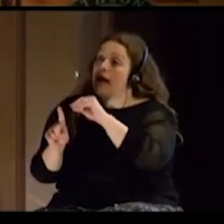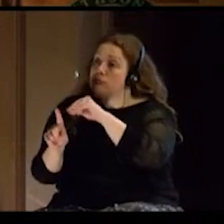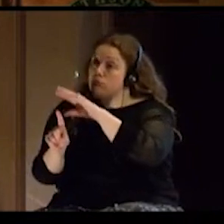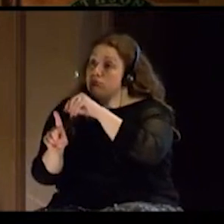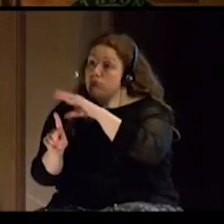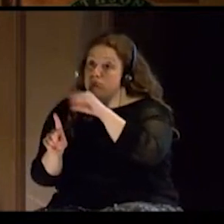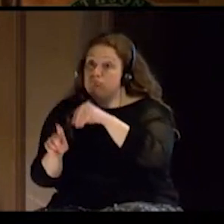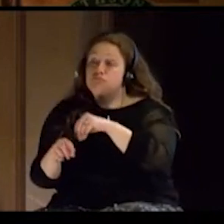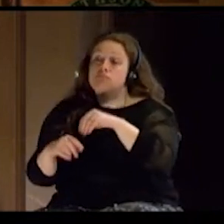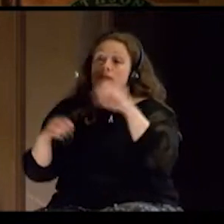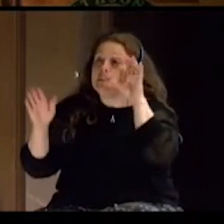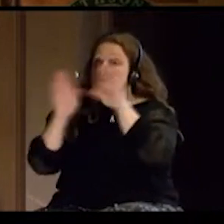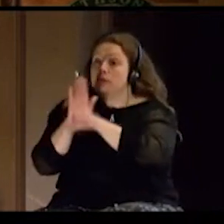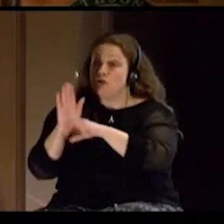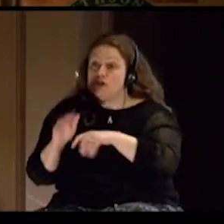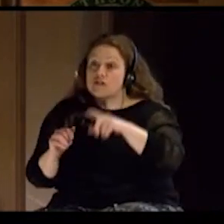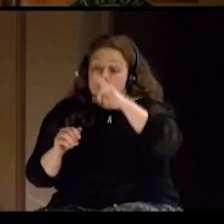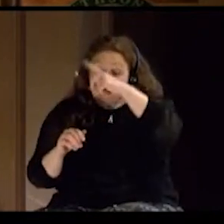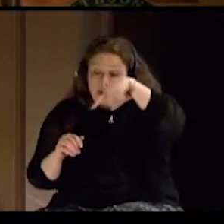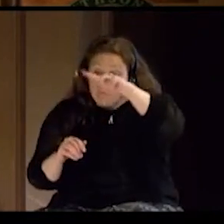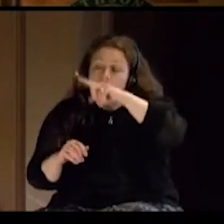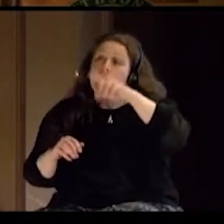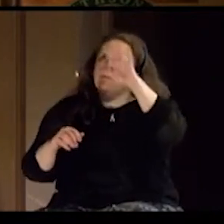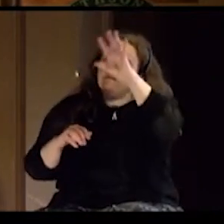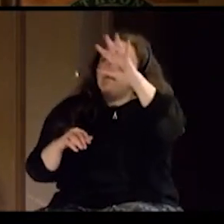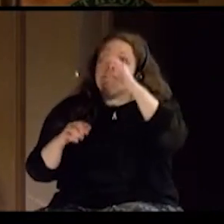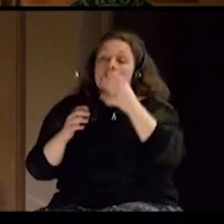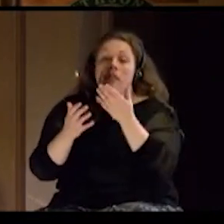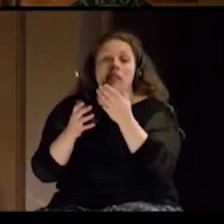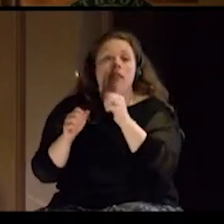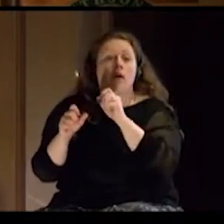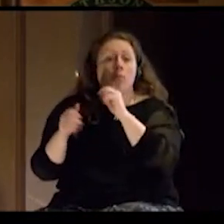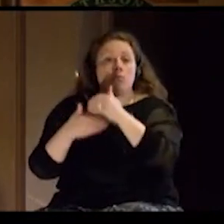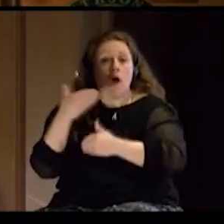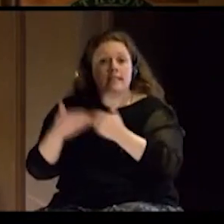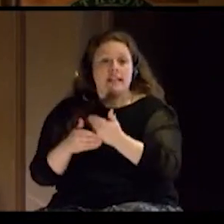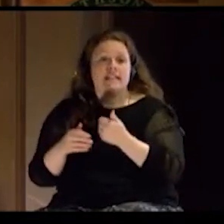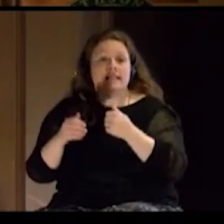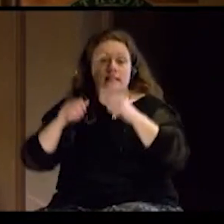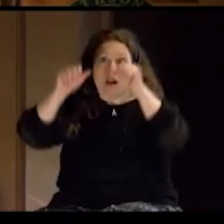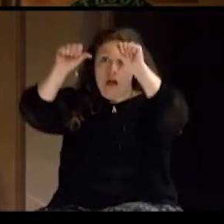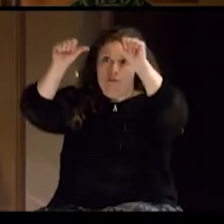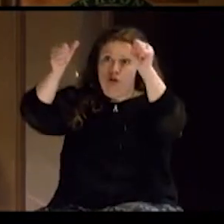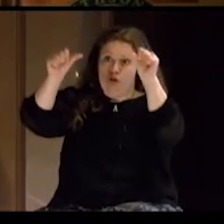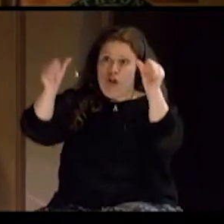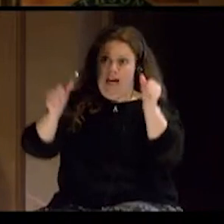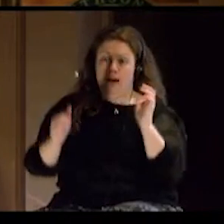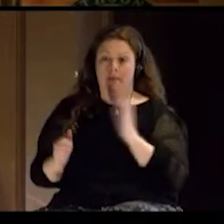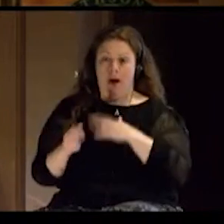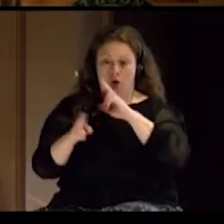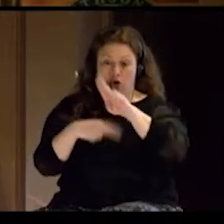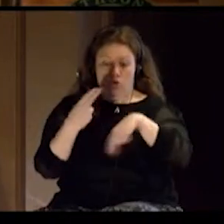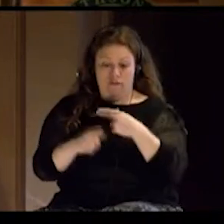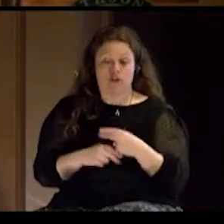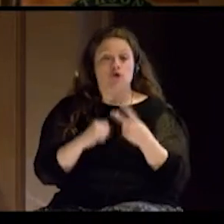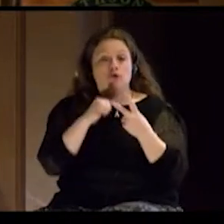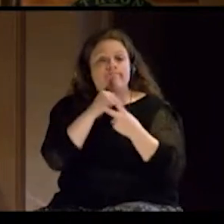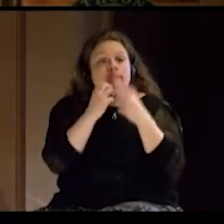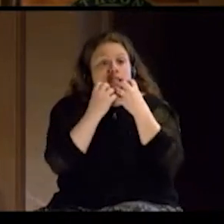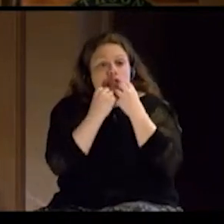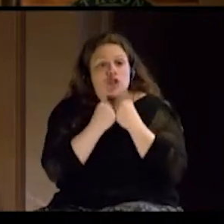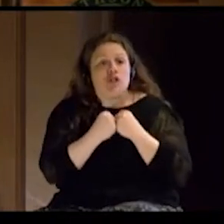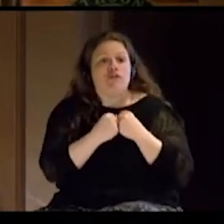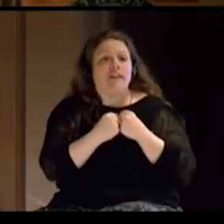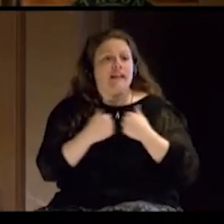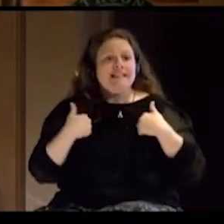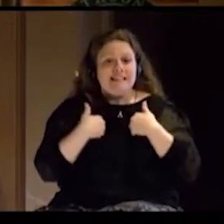that help us understand the dynamic processes that have shaped the universe around us, to conserving species,